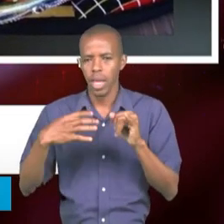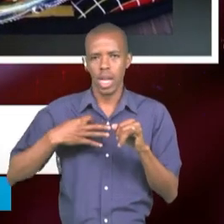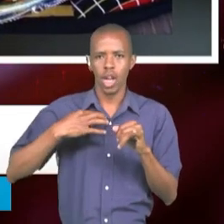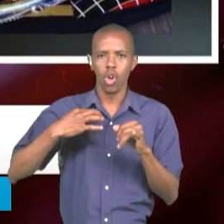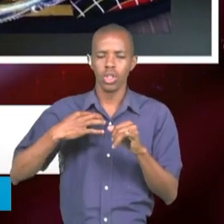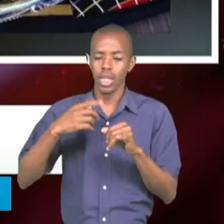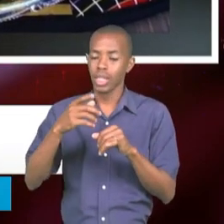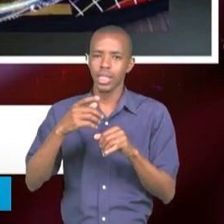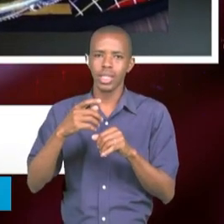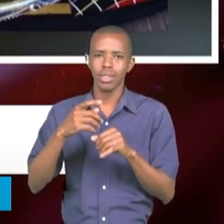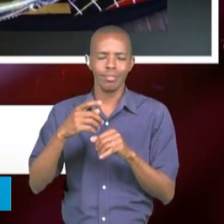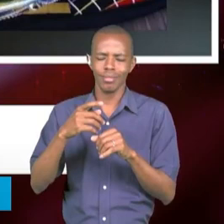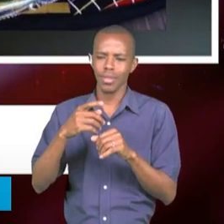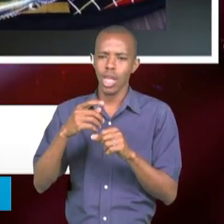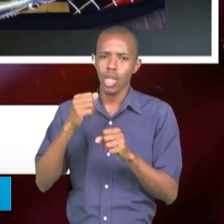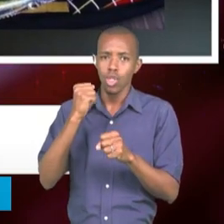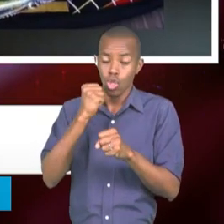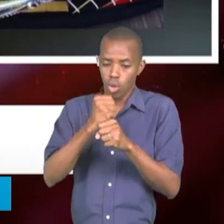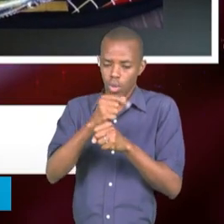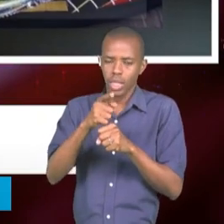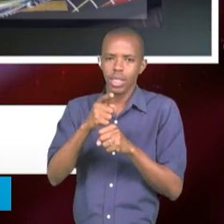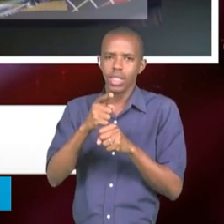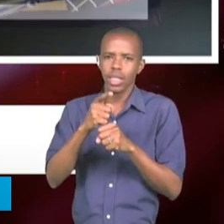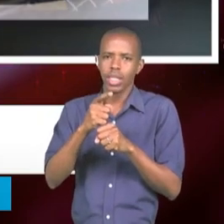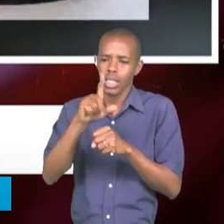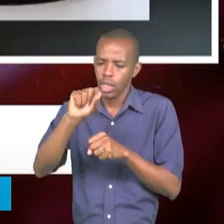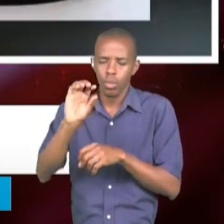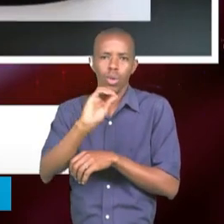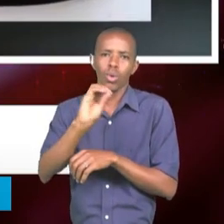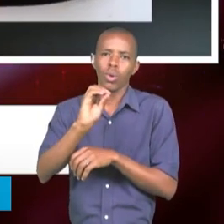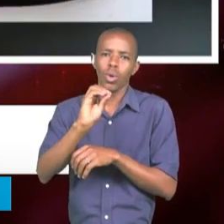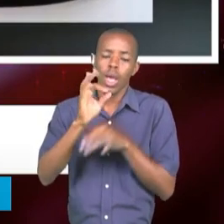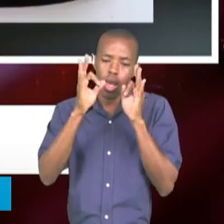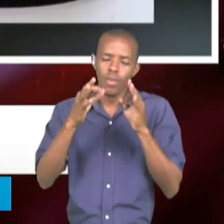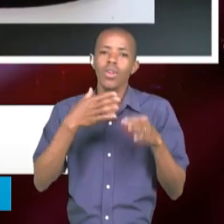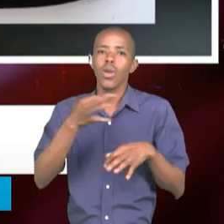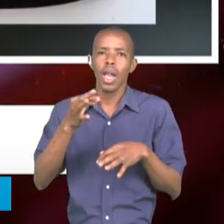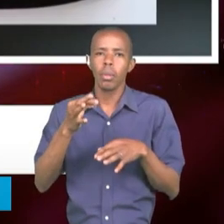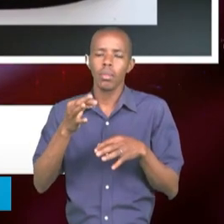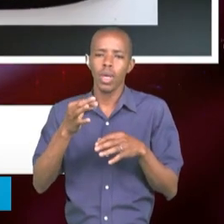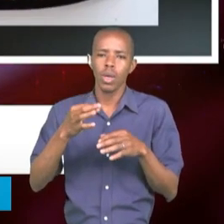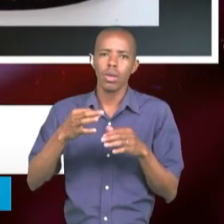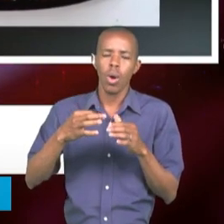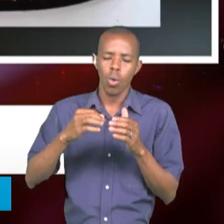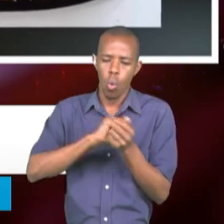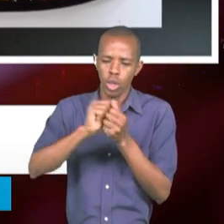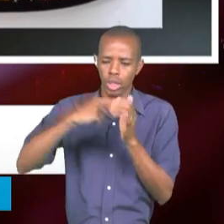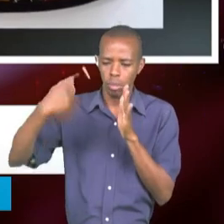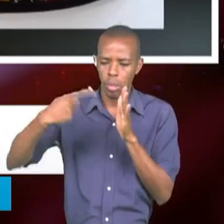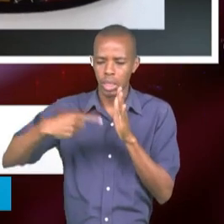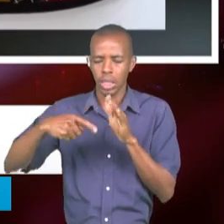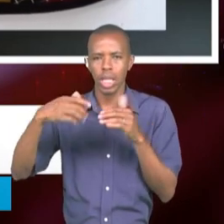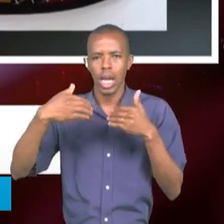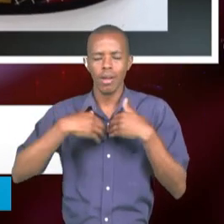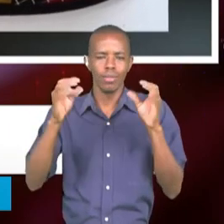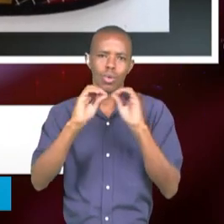kazi ya madharau. You can actually make good money from that. Yeah. Kama you know that is what you like, you can't afford a washing machine, start by kuoshea watu kwao. Mm-hmm. With